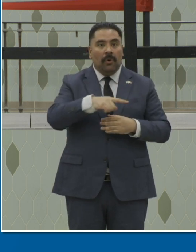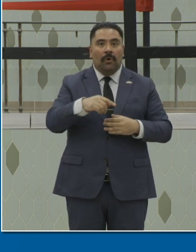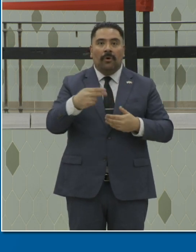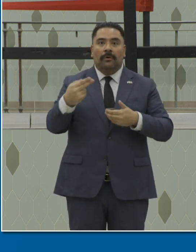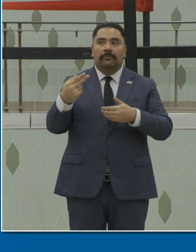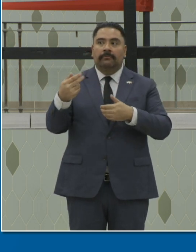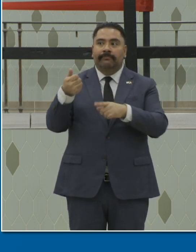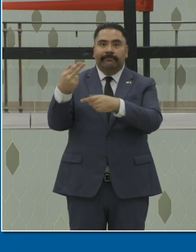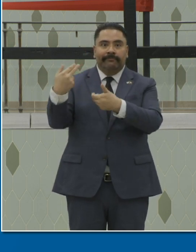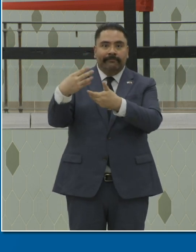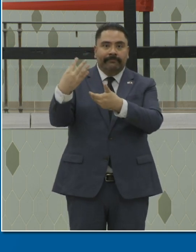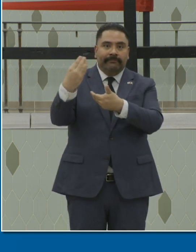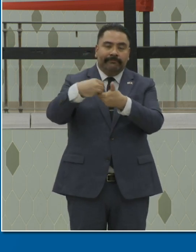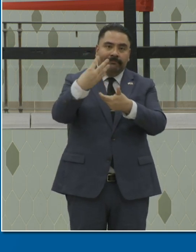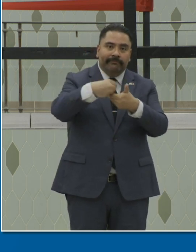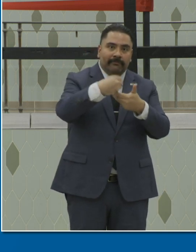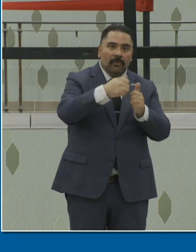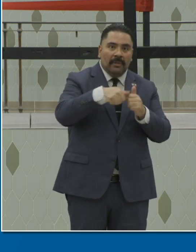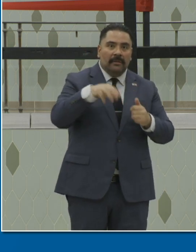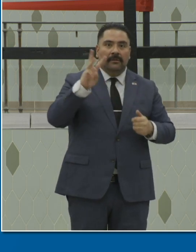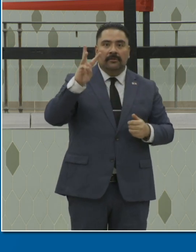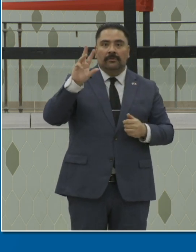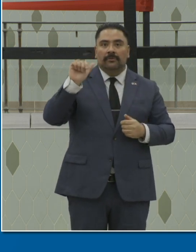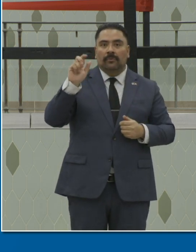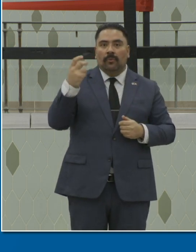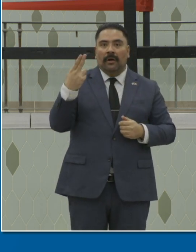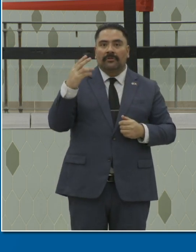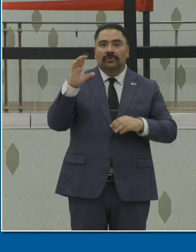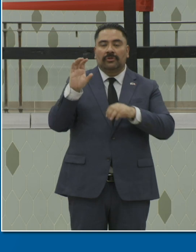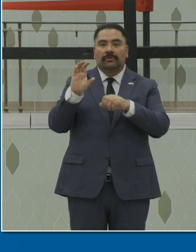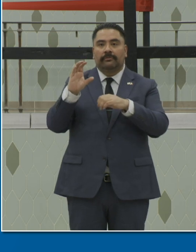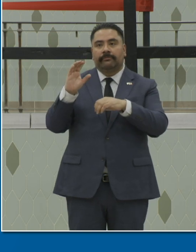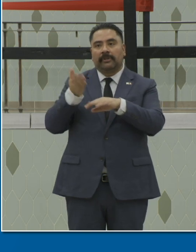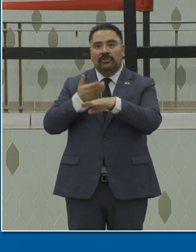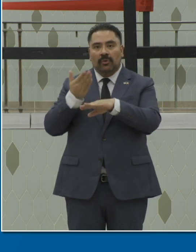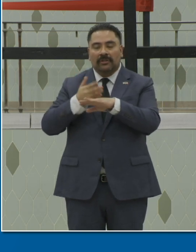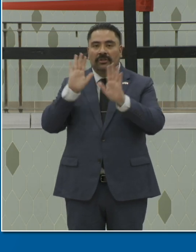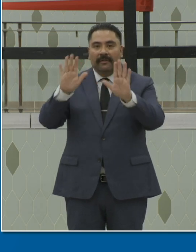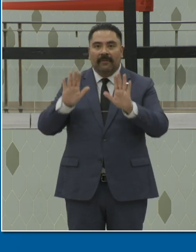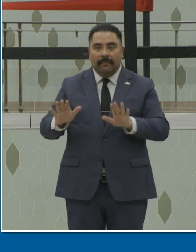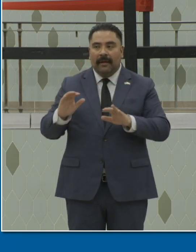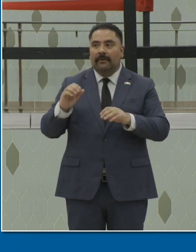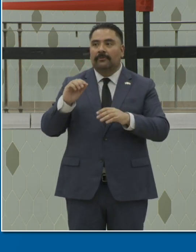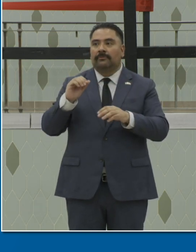that participated in this. Walsh Construction doing a phenomenal job.